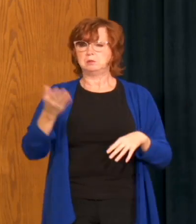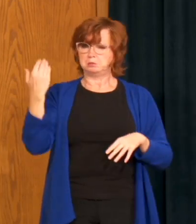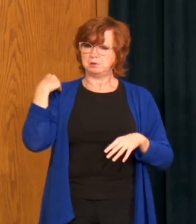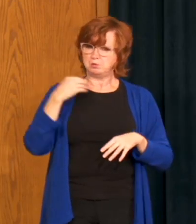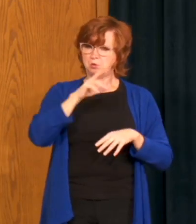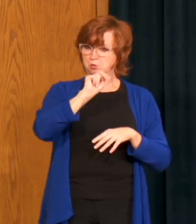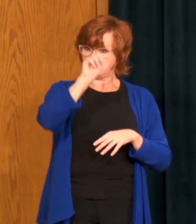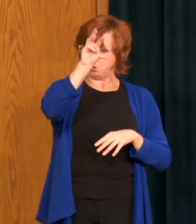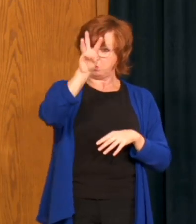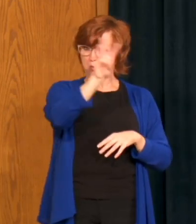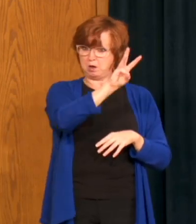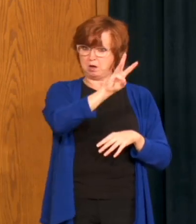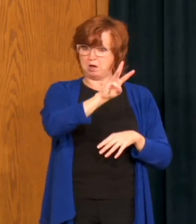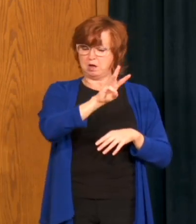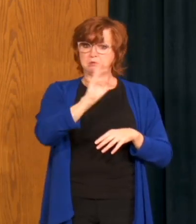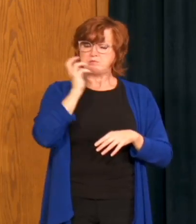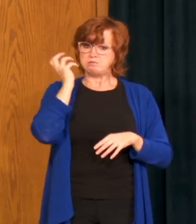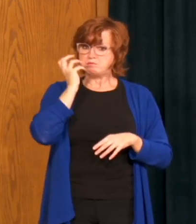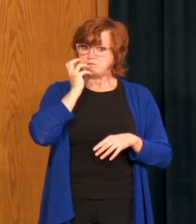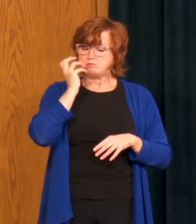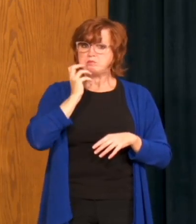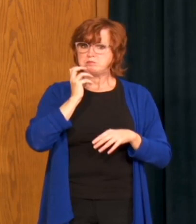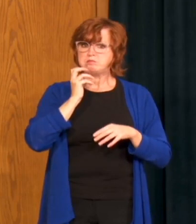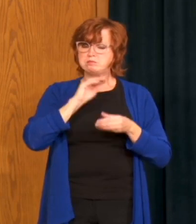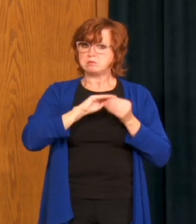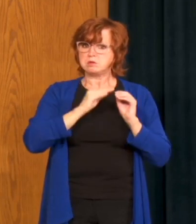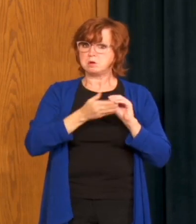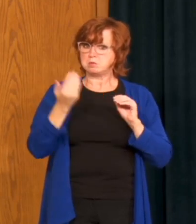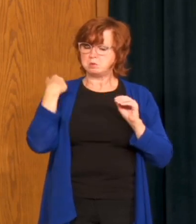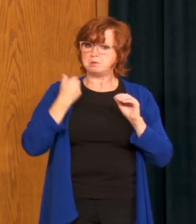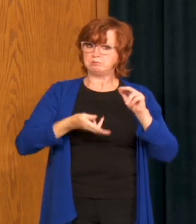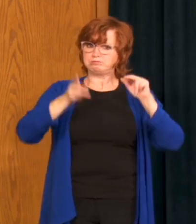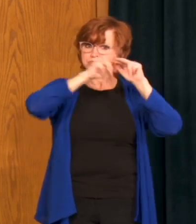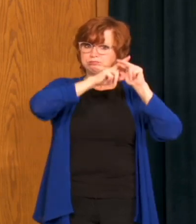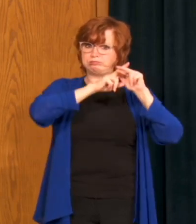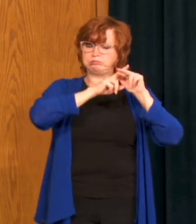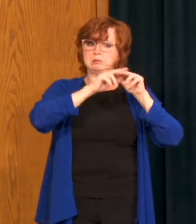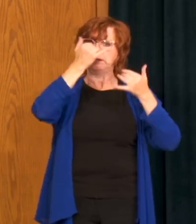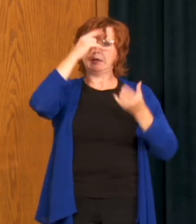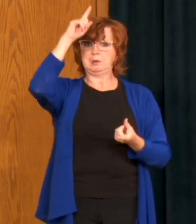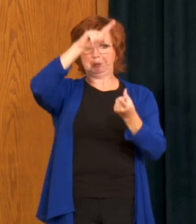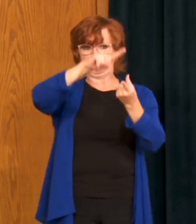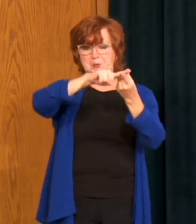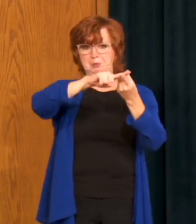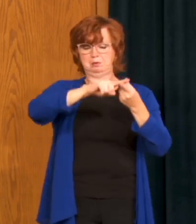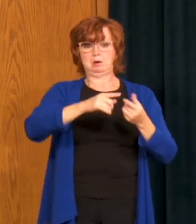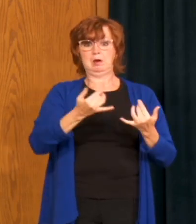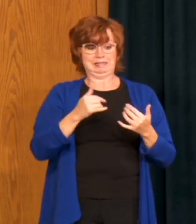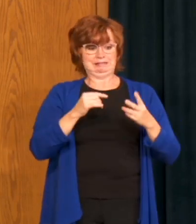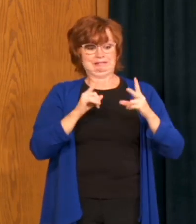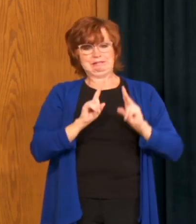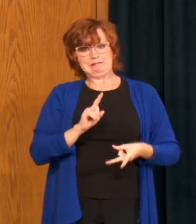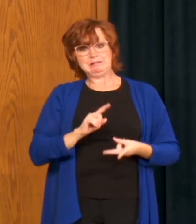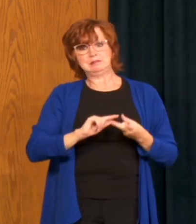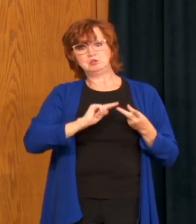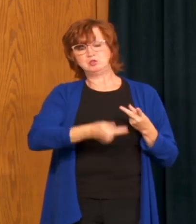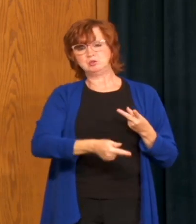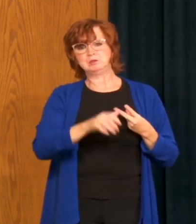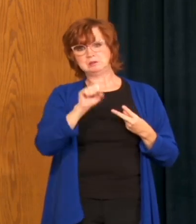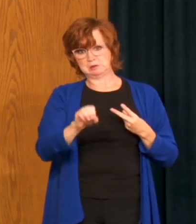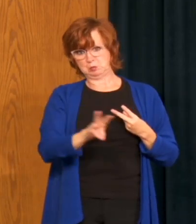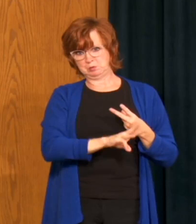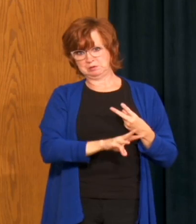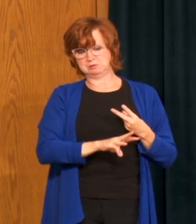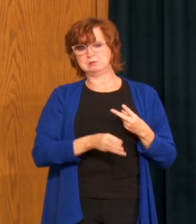And similarly for the Southwest and the West Central part of the province, they've had increased transmission in specific communal